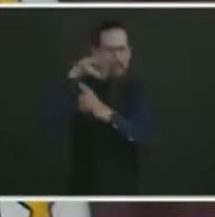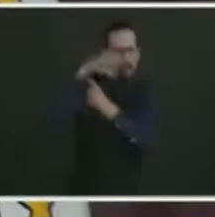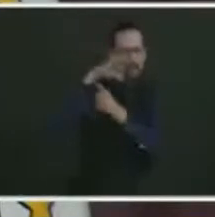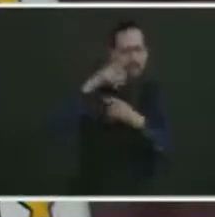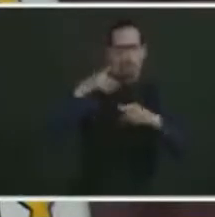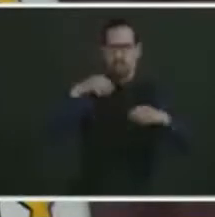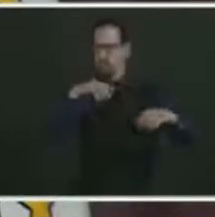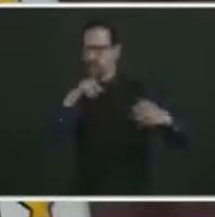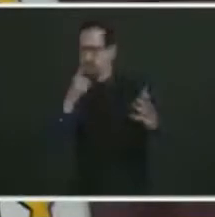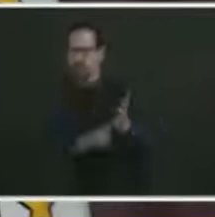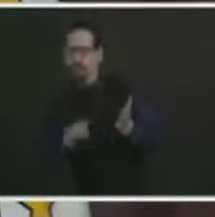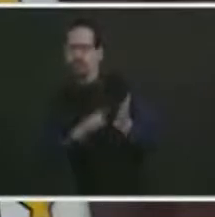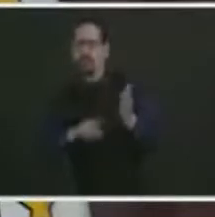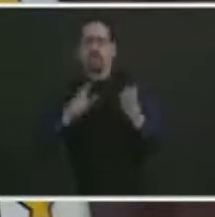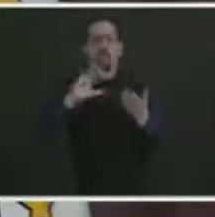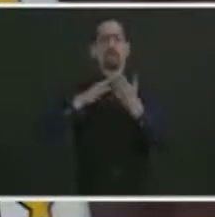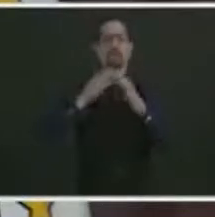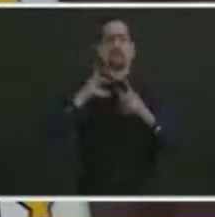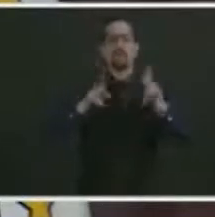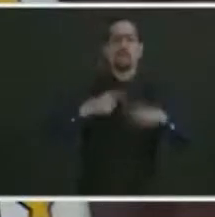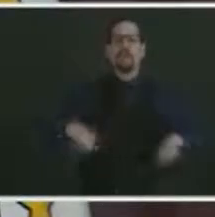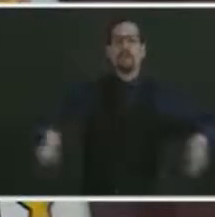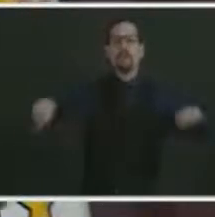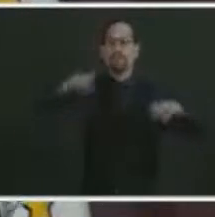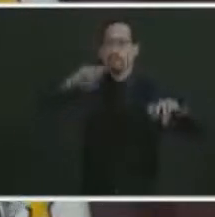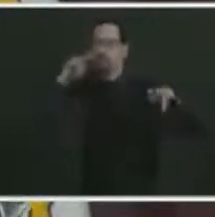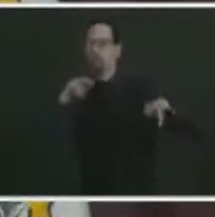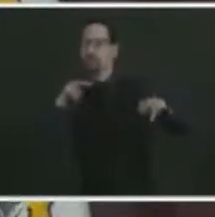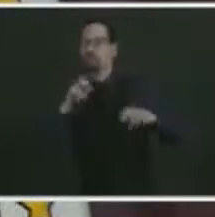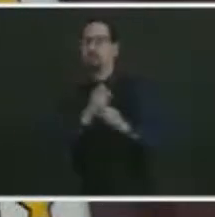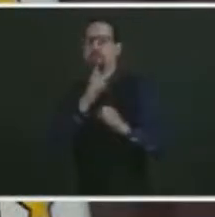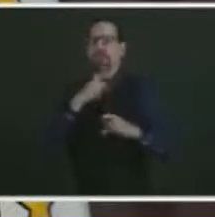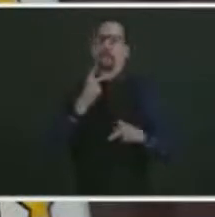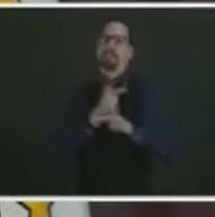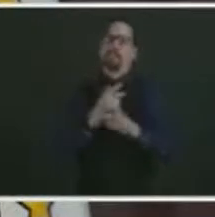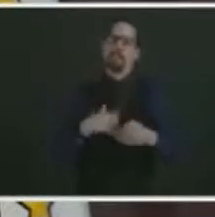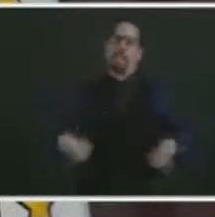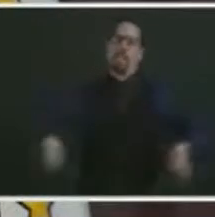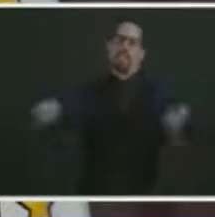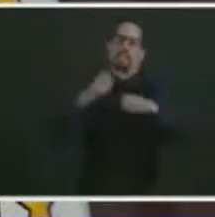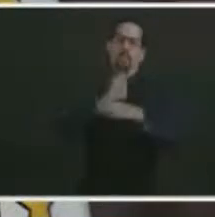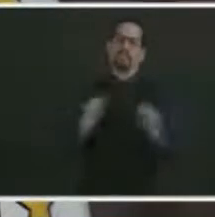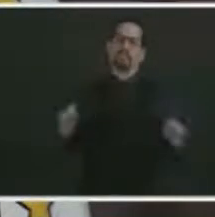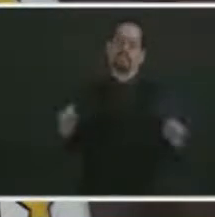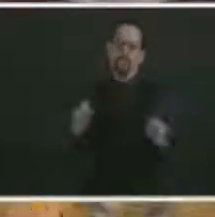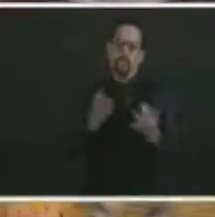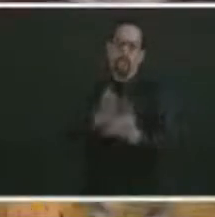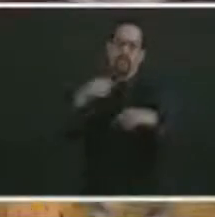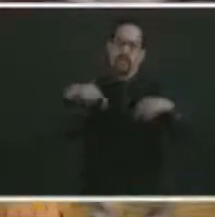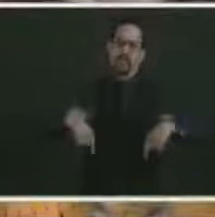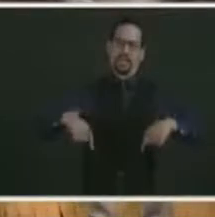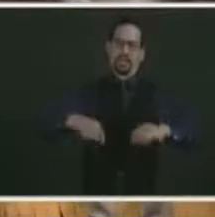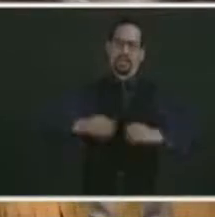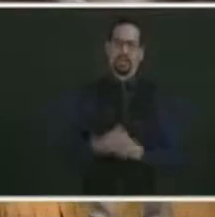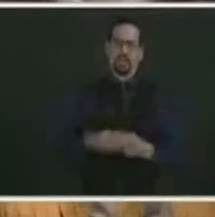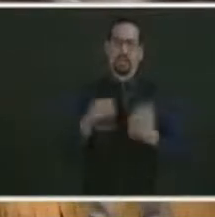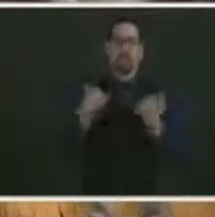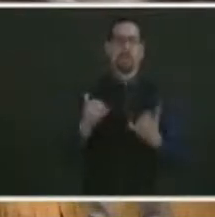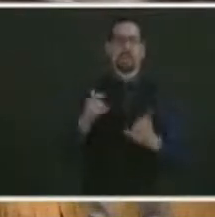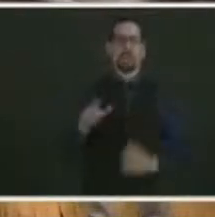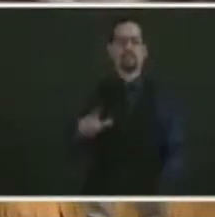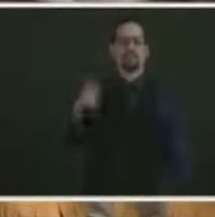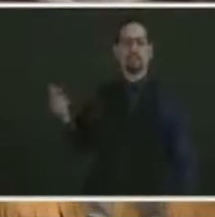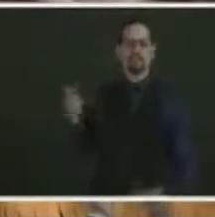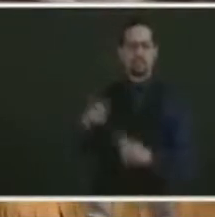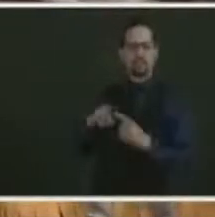as a community, keep ourselves safe and get ourselves through this. So with that, I will turn it over to the good doctor and then come